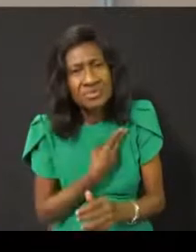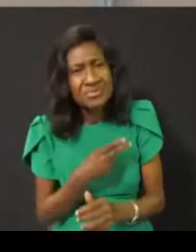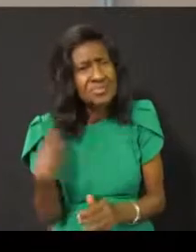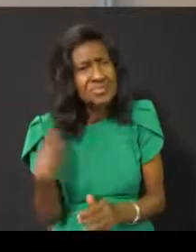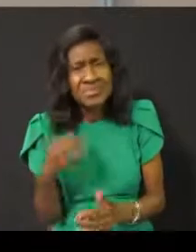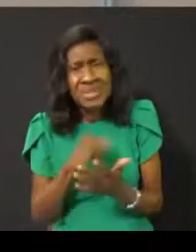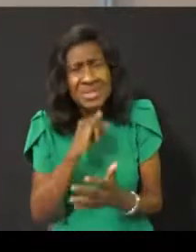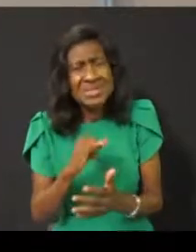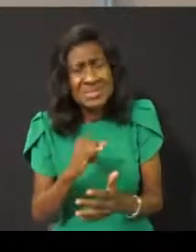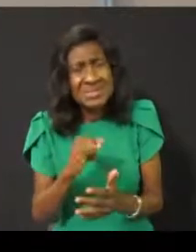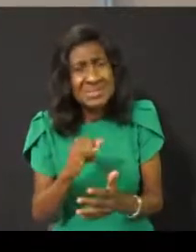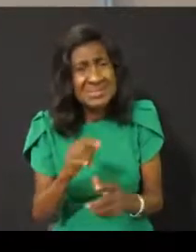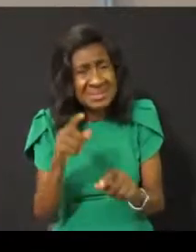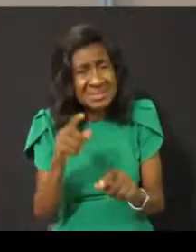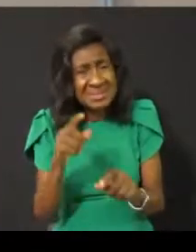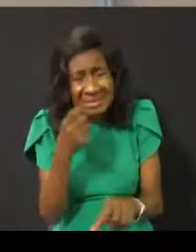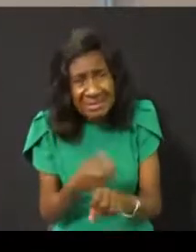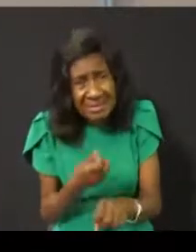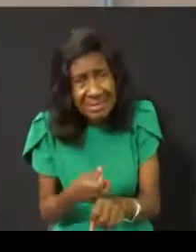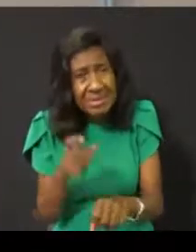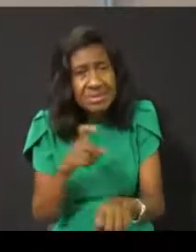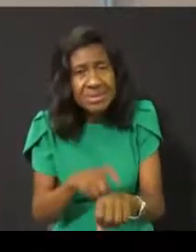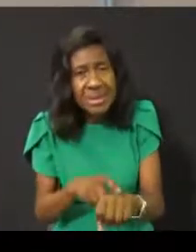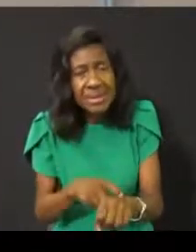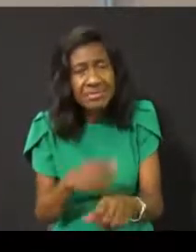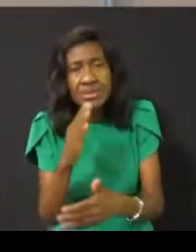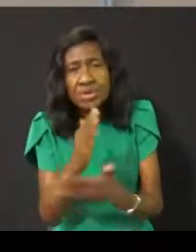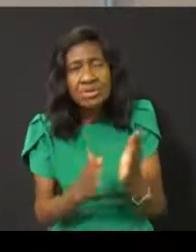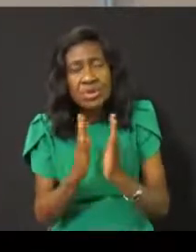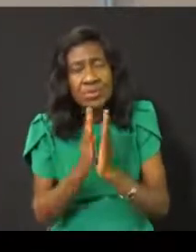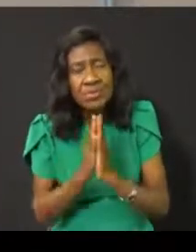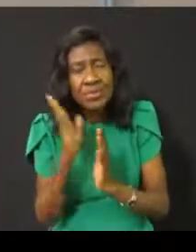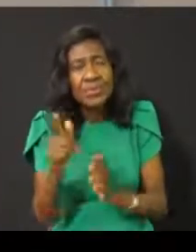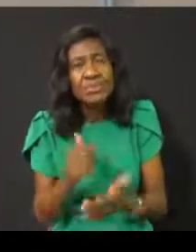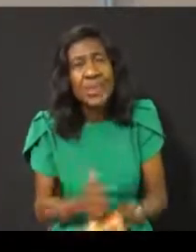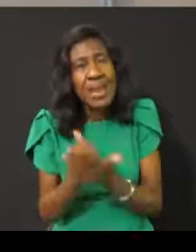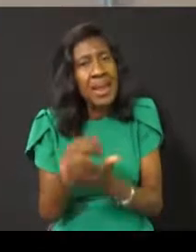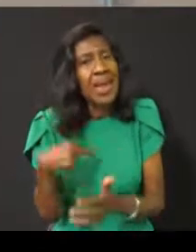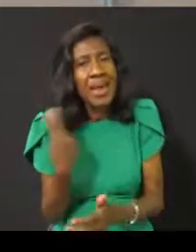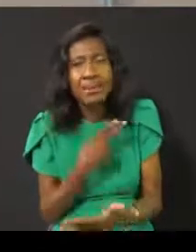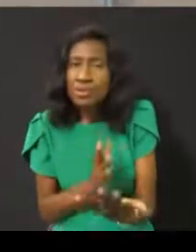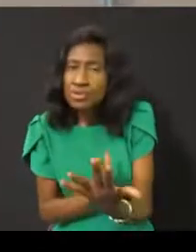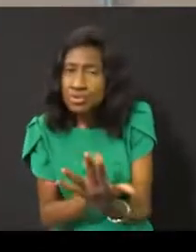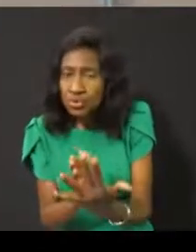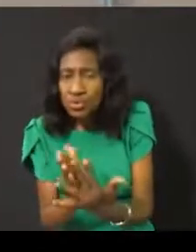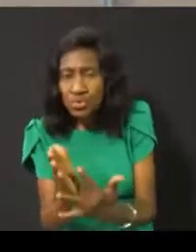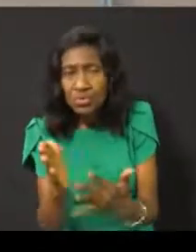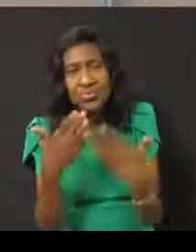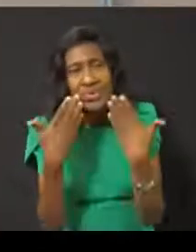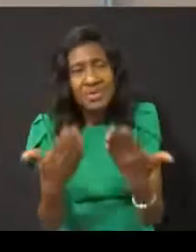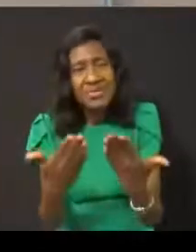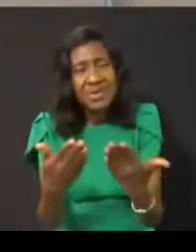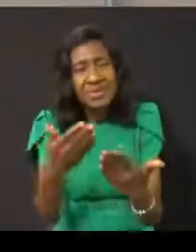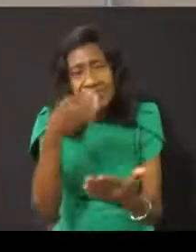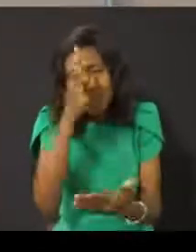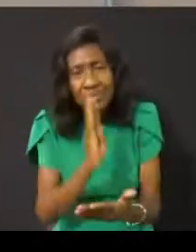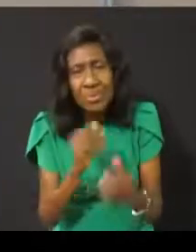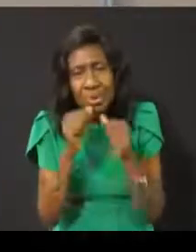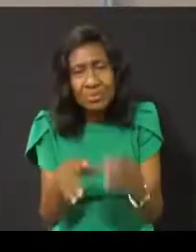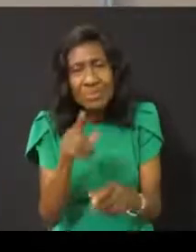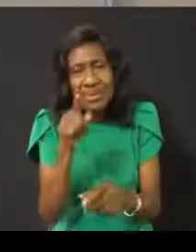times. And some prayers would definitely help us do this. So with that being said, thank you so much. God bless you. Have a wonderful